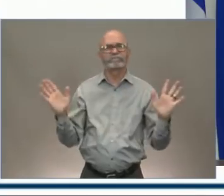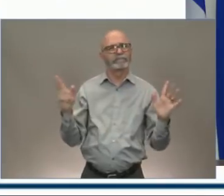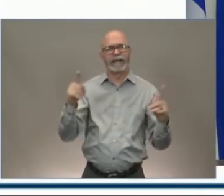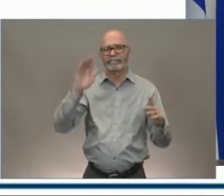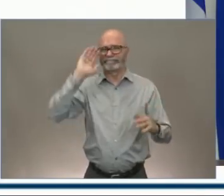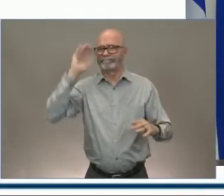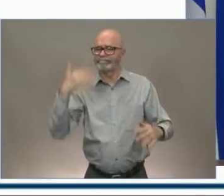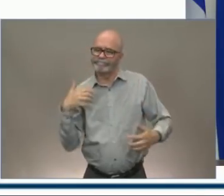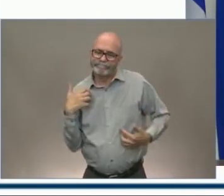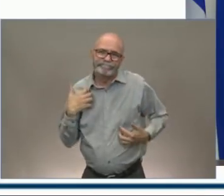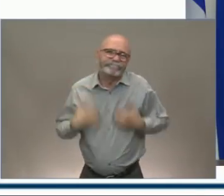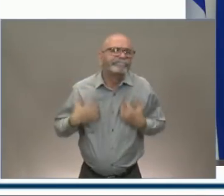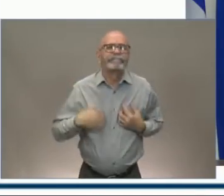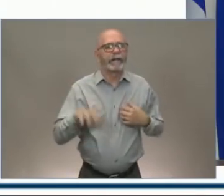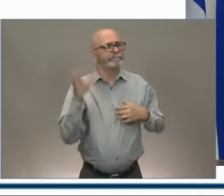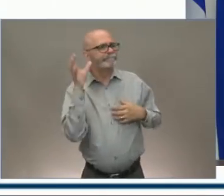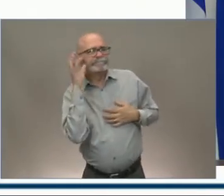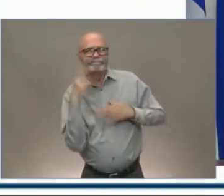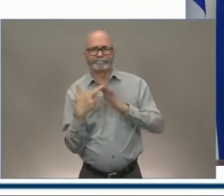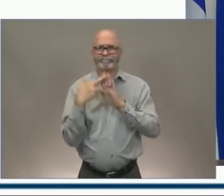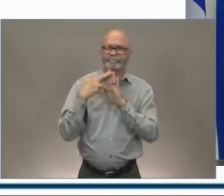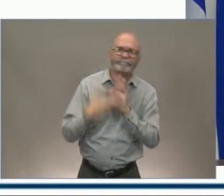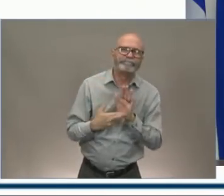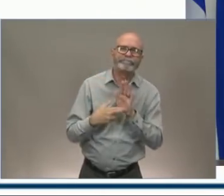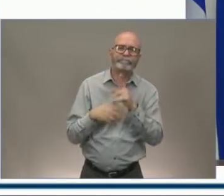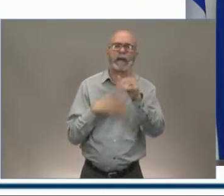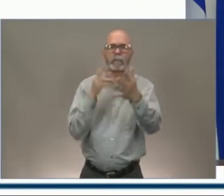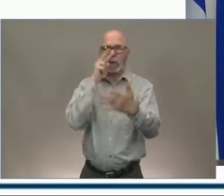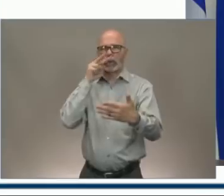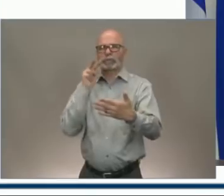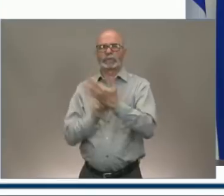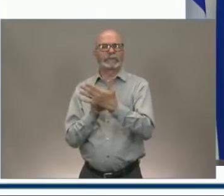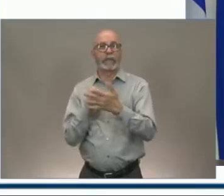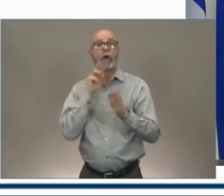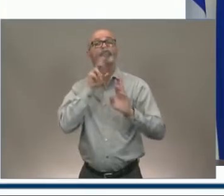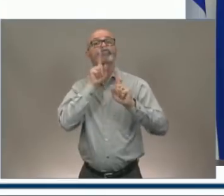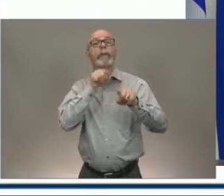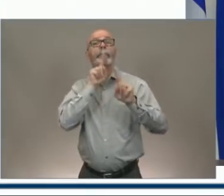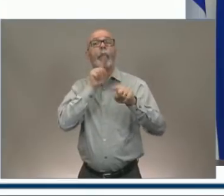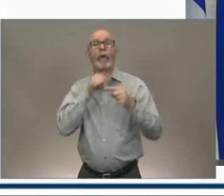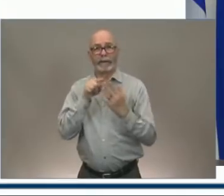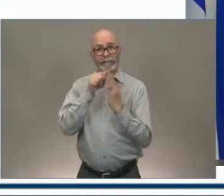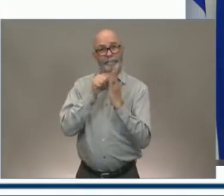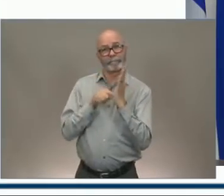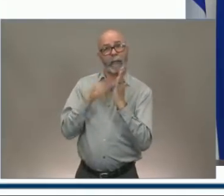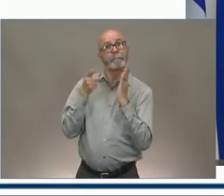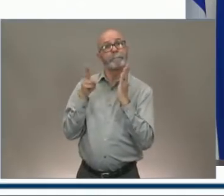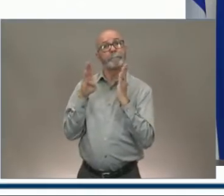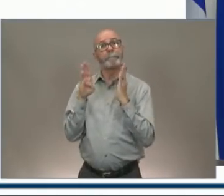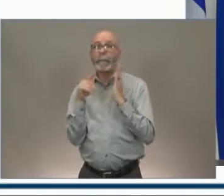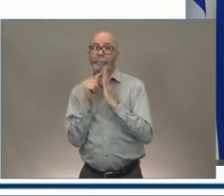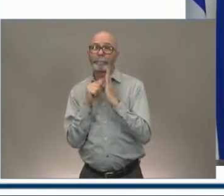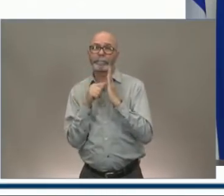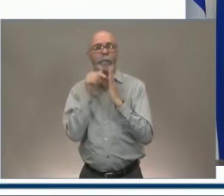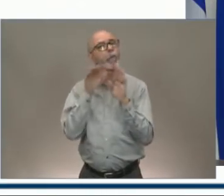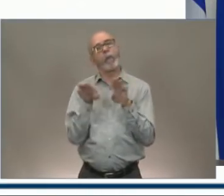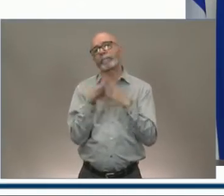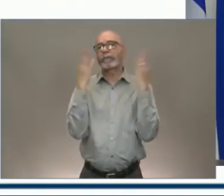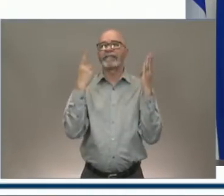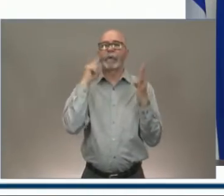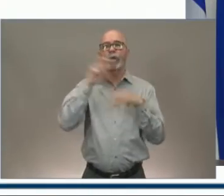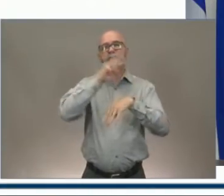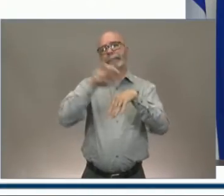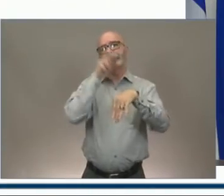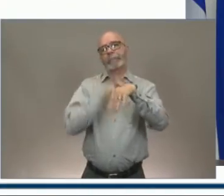to do so. I'm sure you've all read the reports of some pubs deciding not to open, for example, on St. Patrick's Day. Obviously a